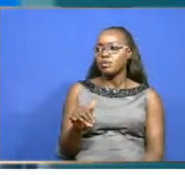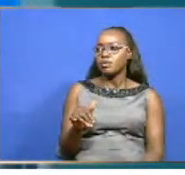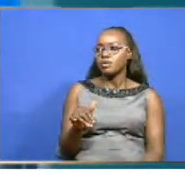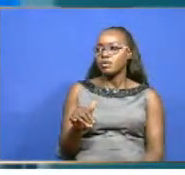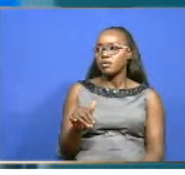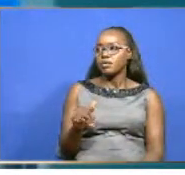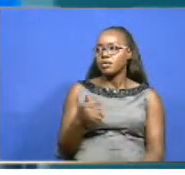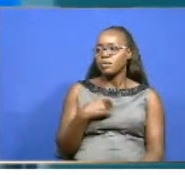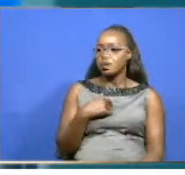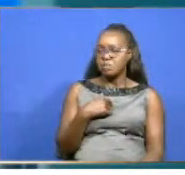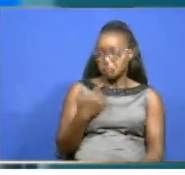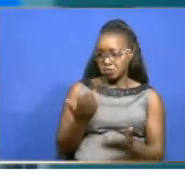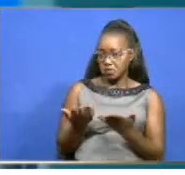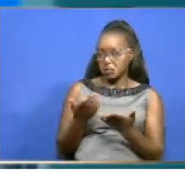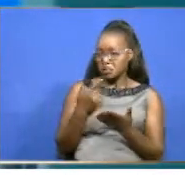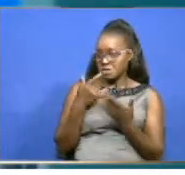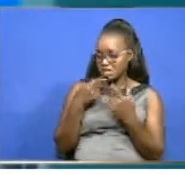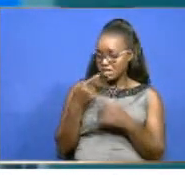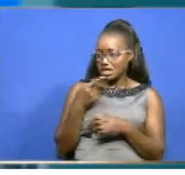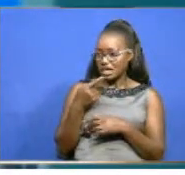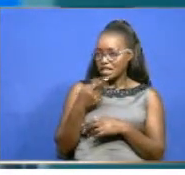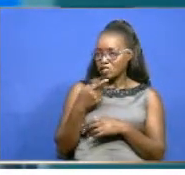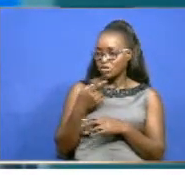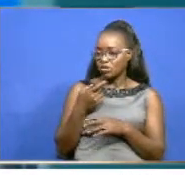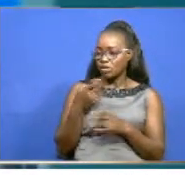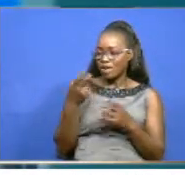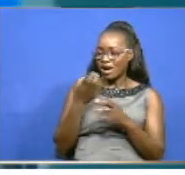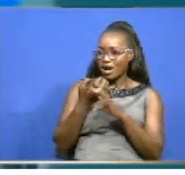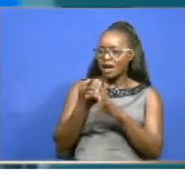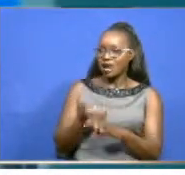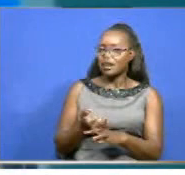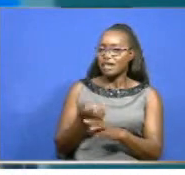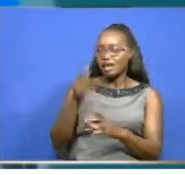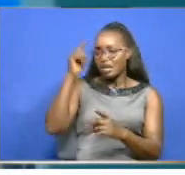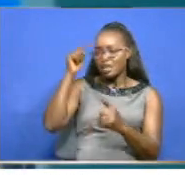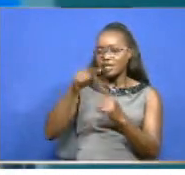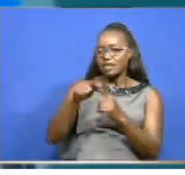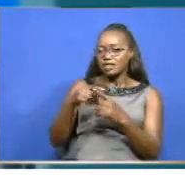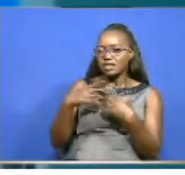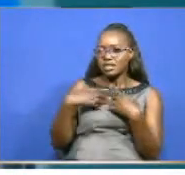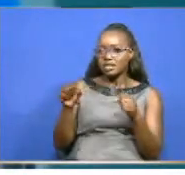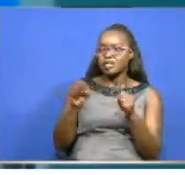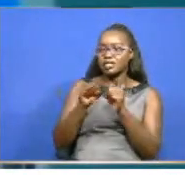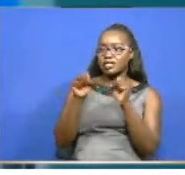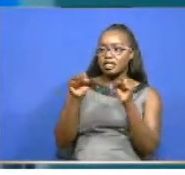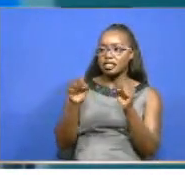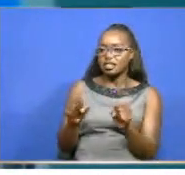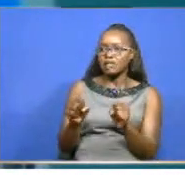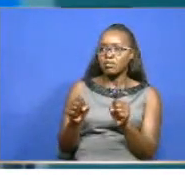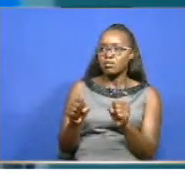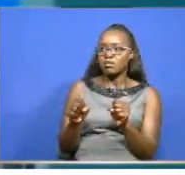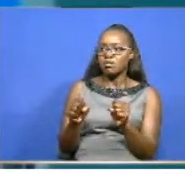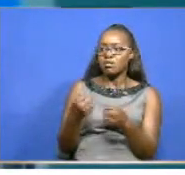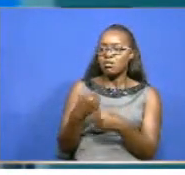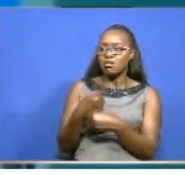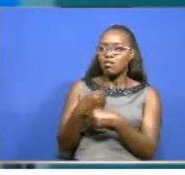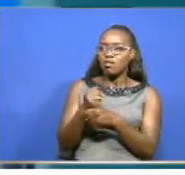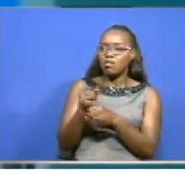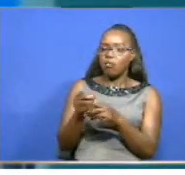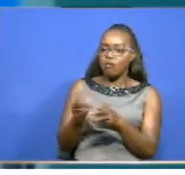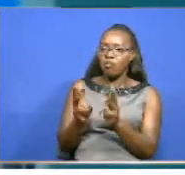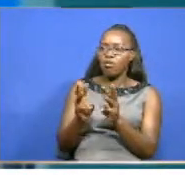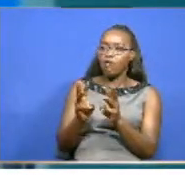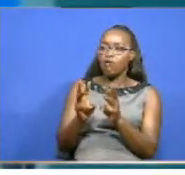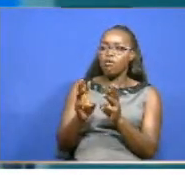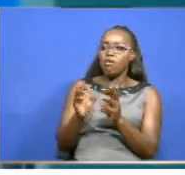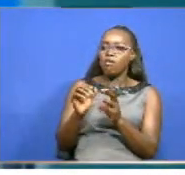bit radical to say, until the health system is, you know, designed in a way that it